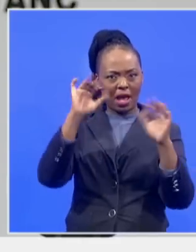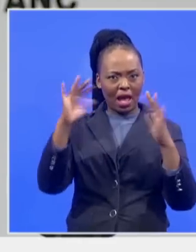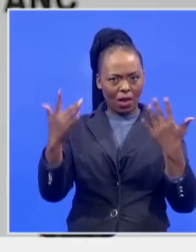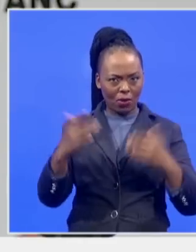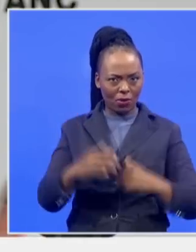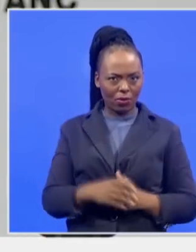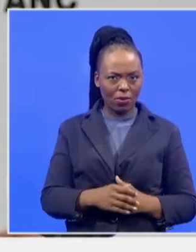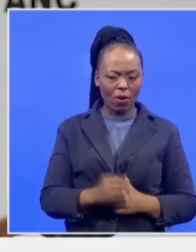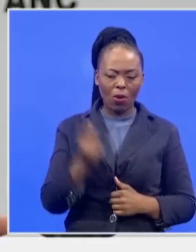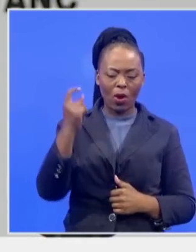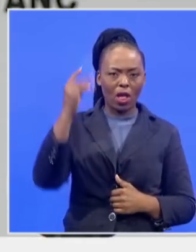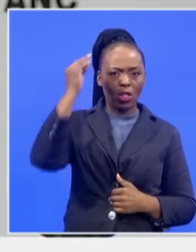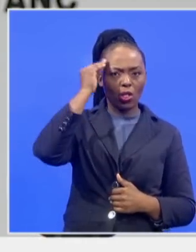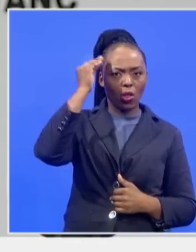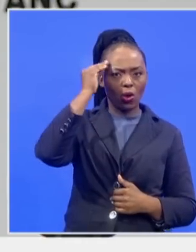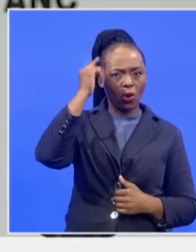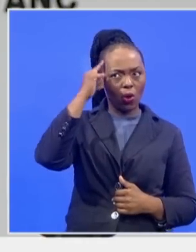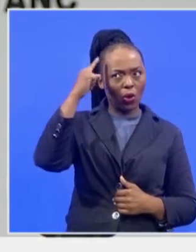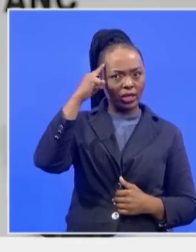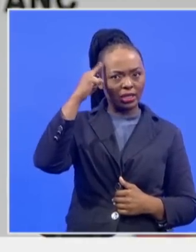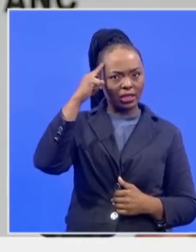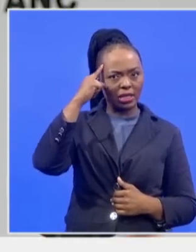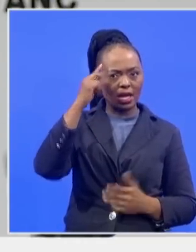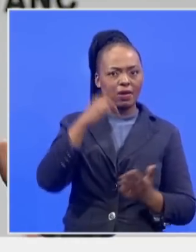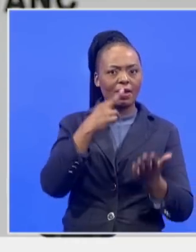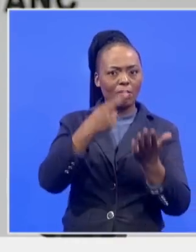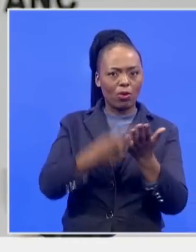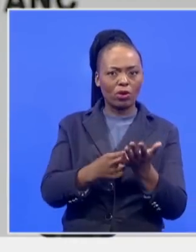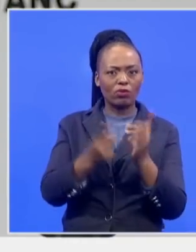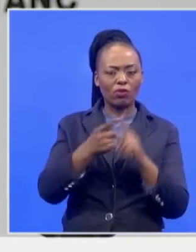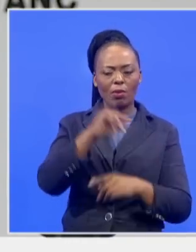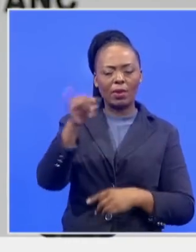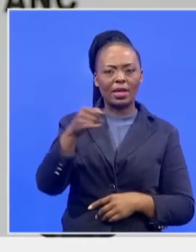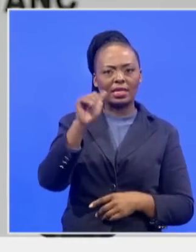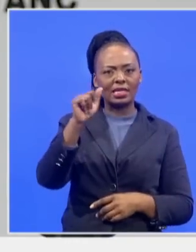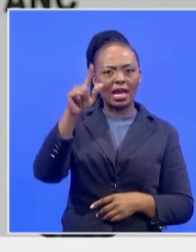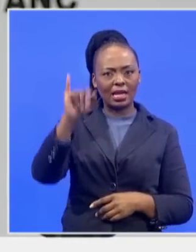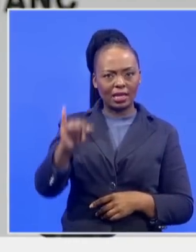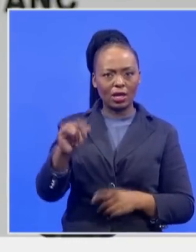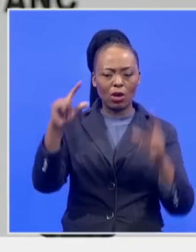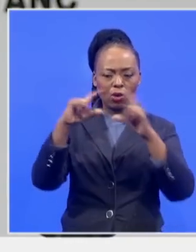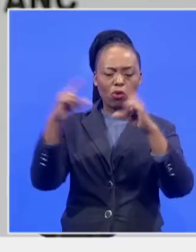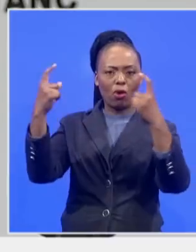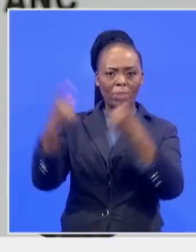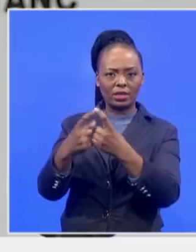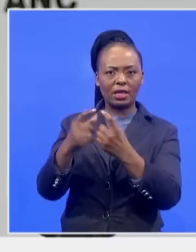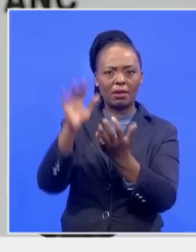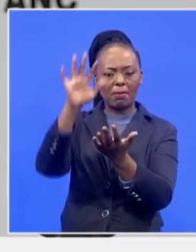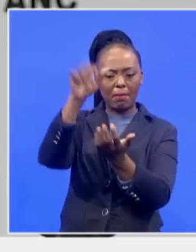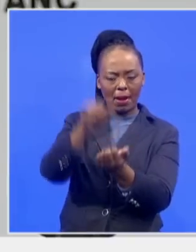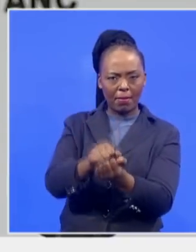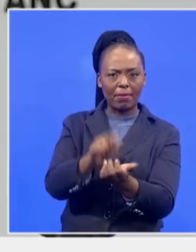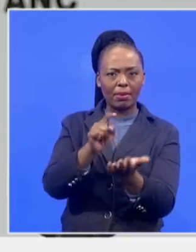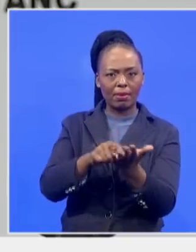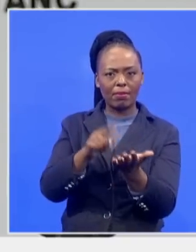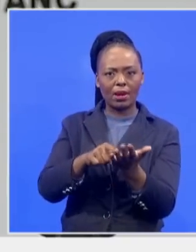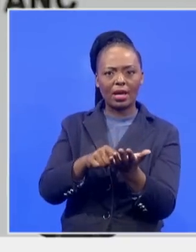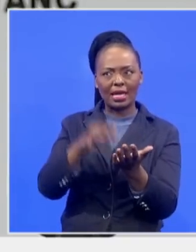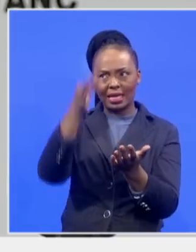One thought that the report that the Jali Commission had compiled about the state of